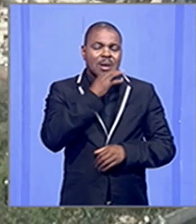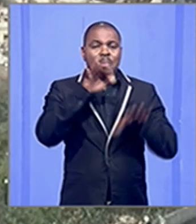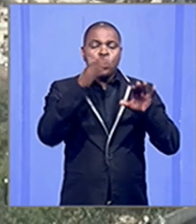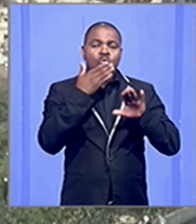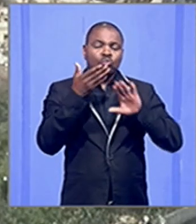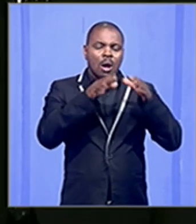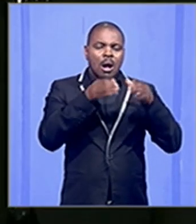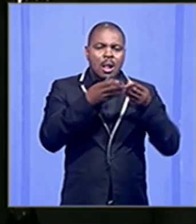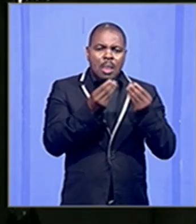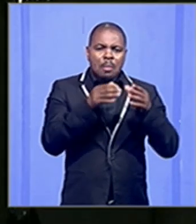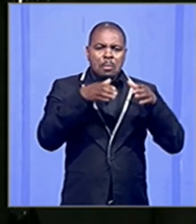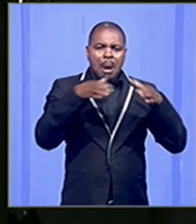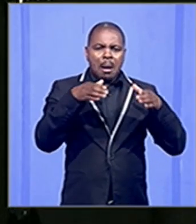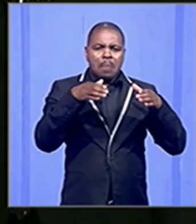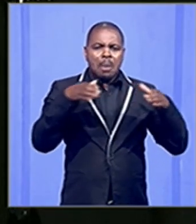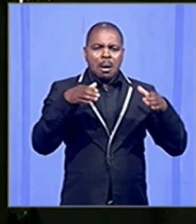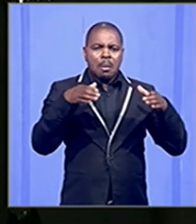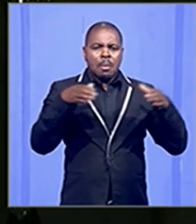nyoloha.